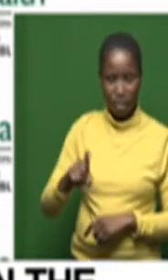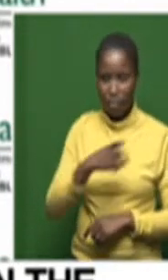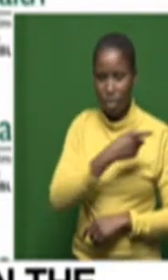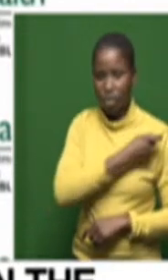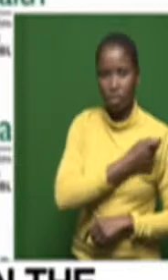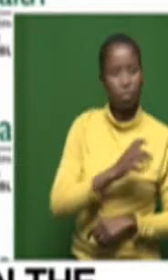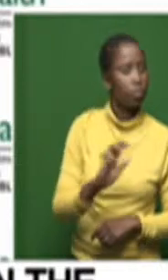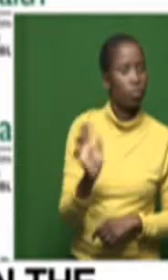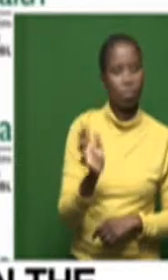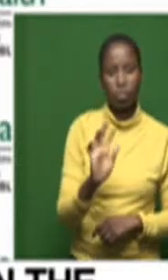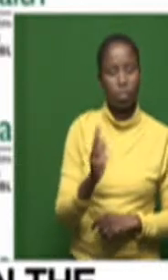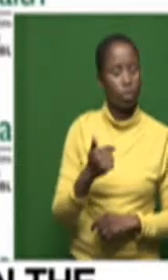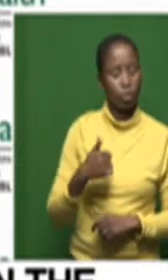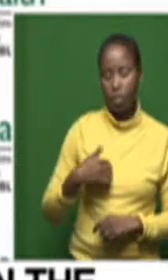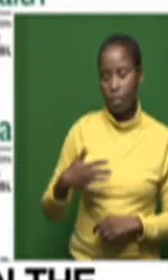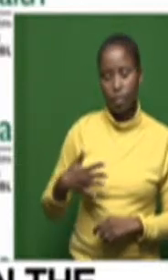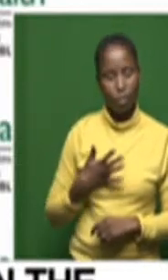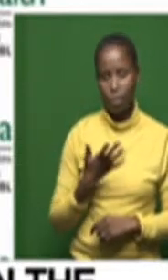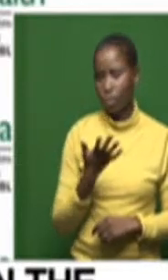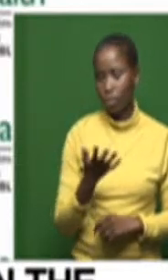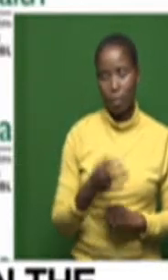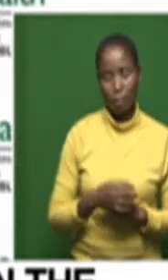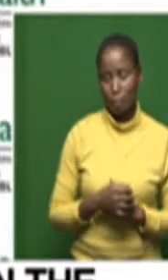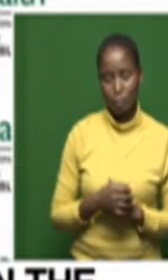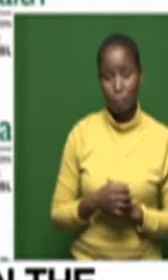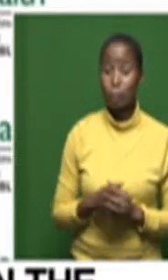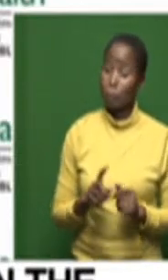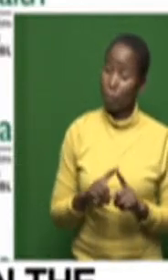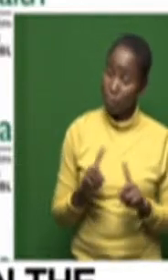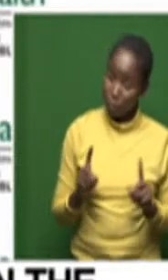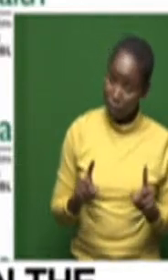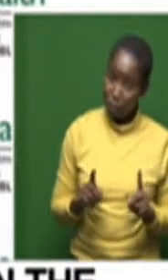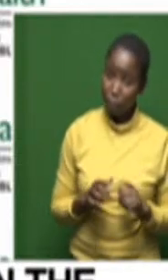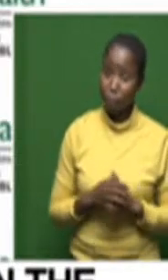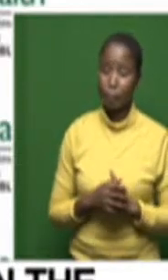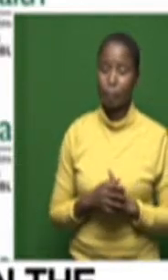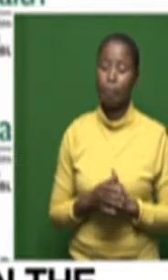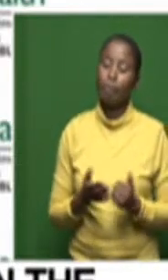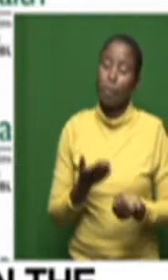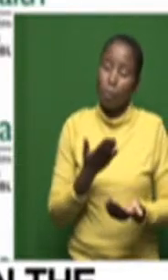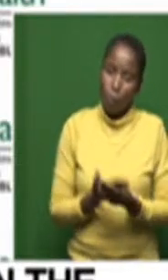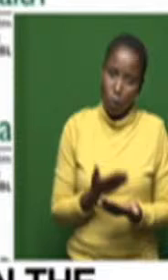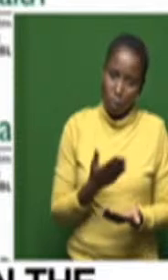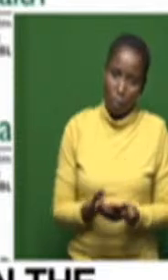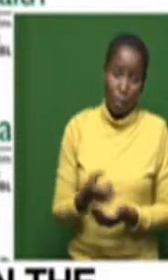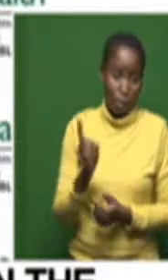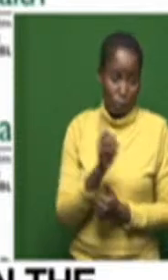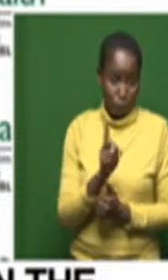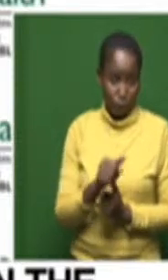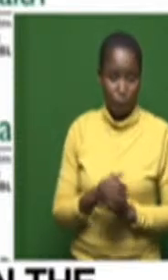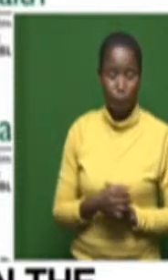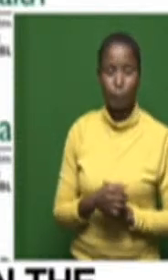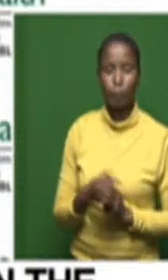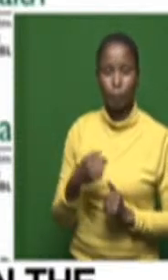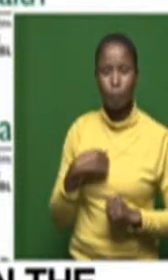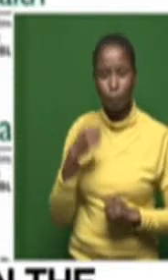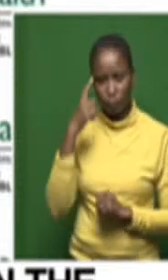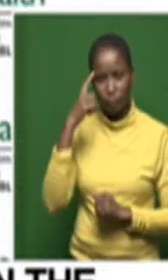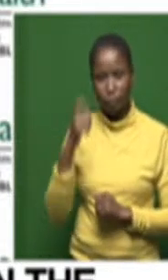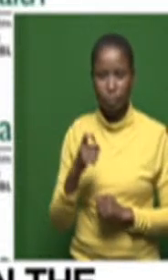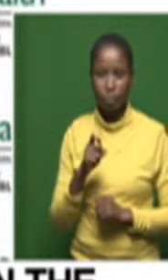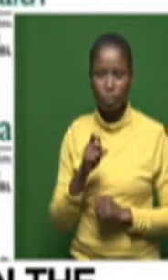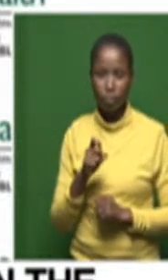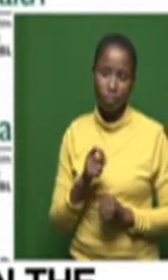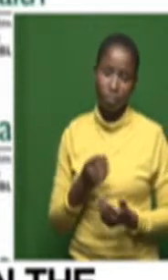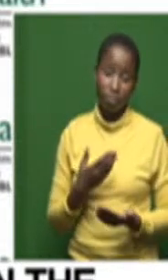We wouldn't really want to go that route. But what is possible and what I believe that we